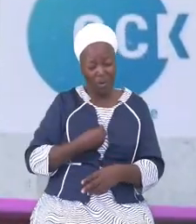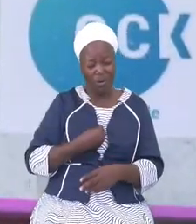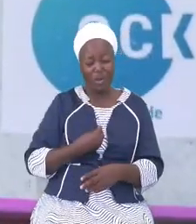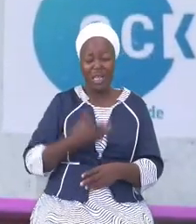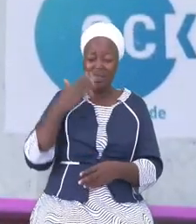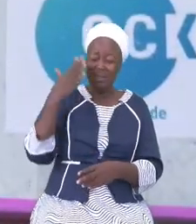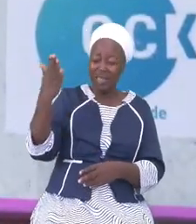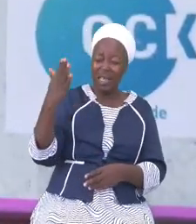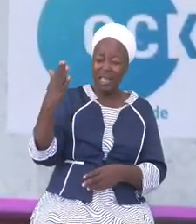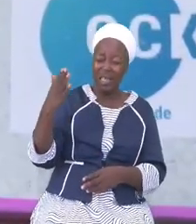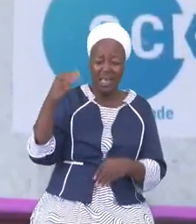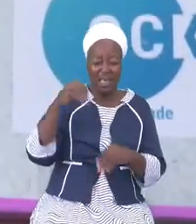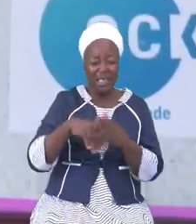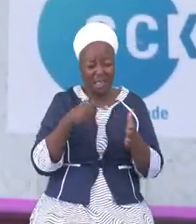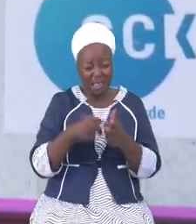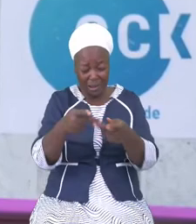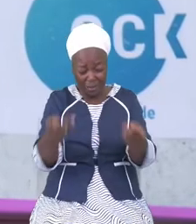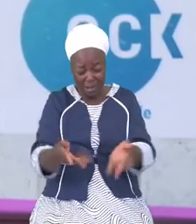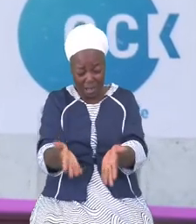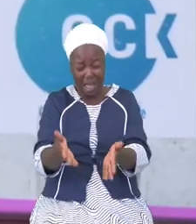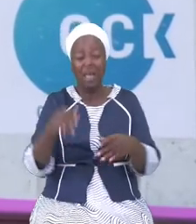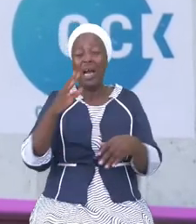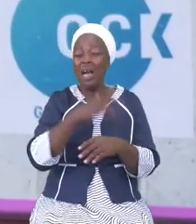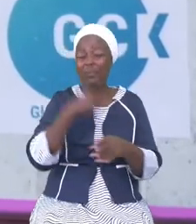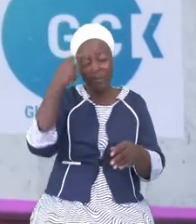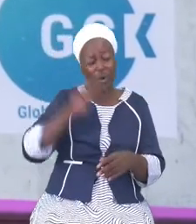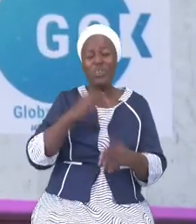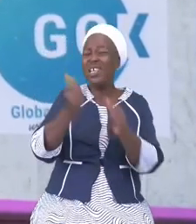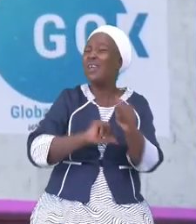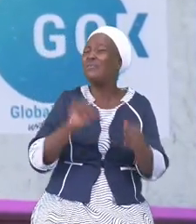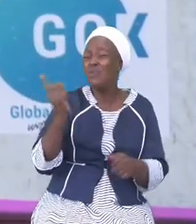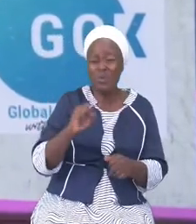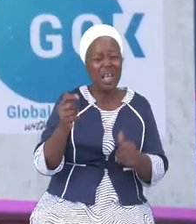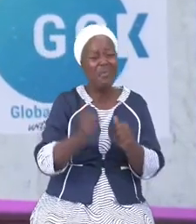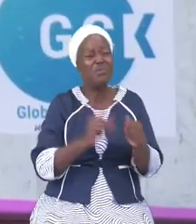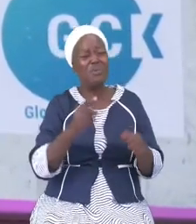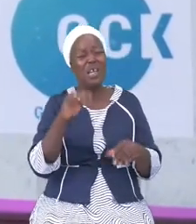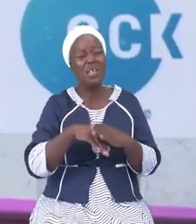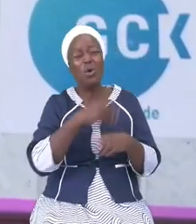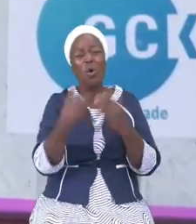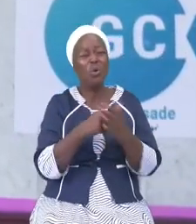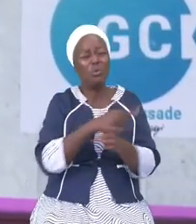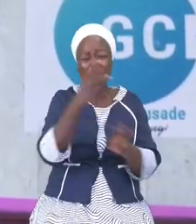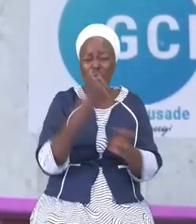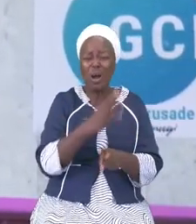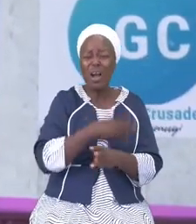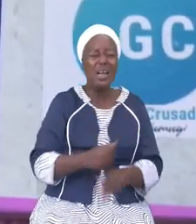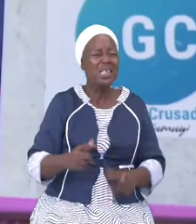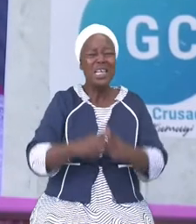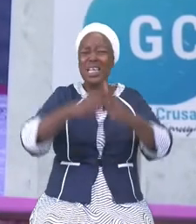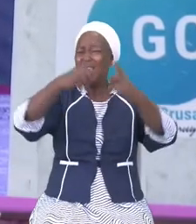here in this Alpha location, for us everywhere, all over the world, a